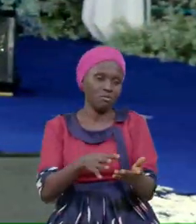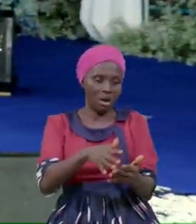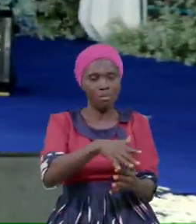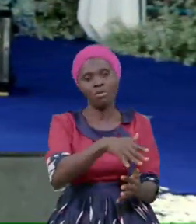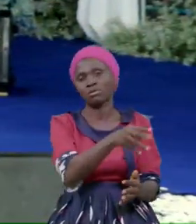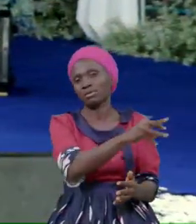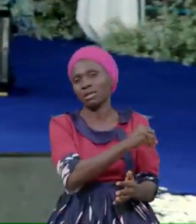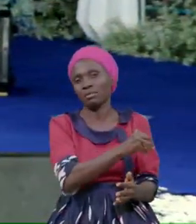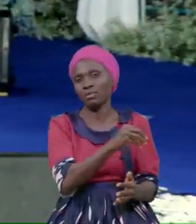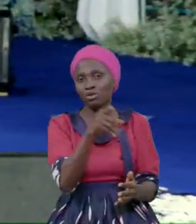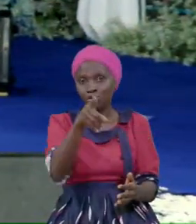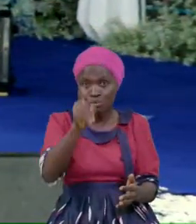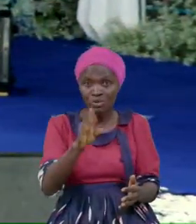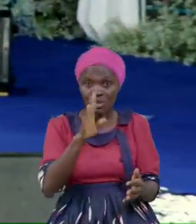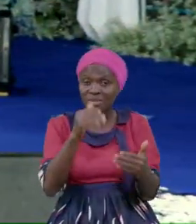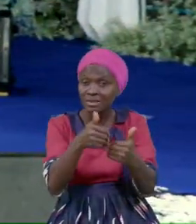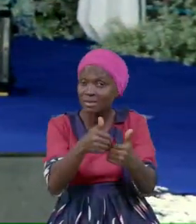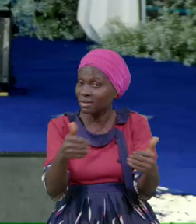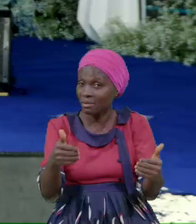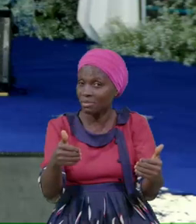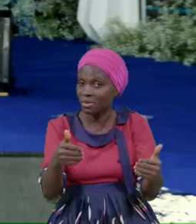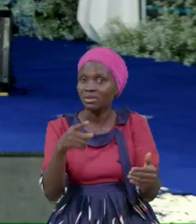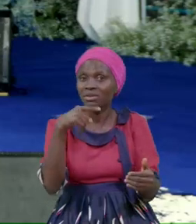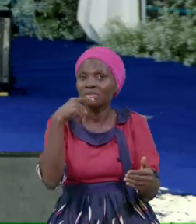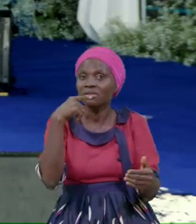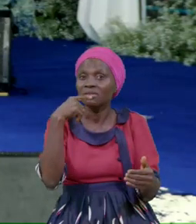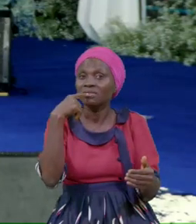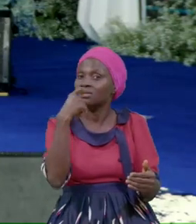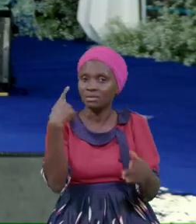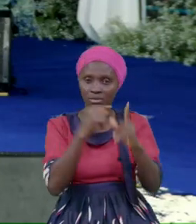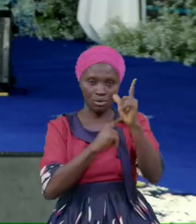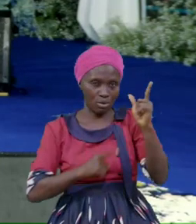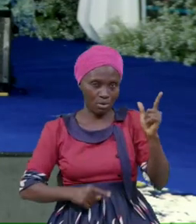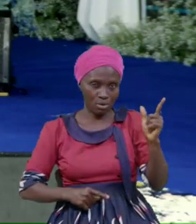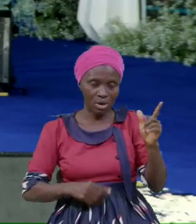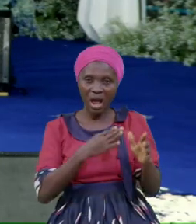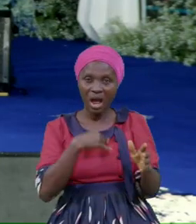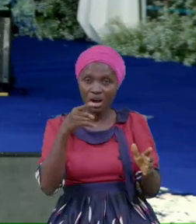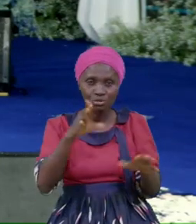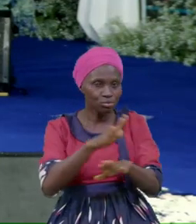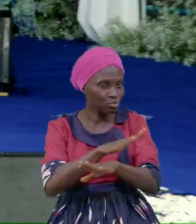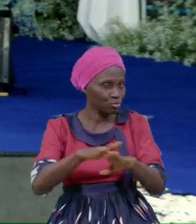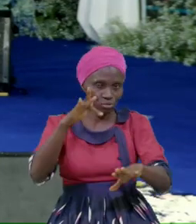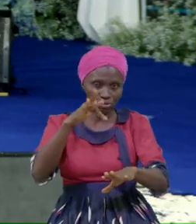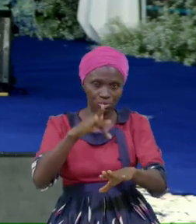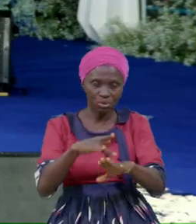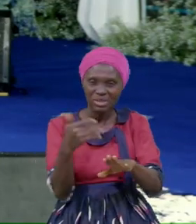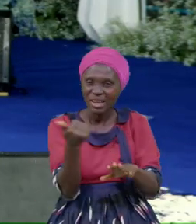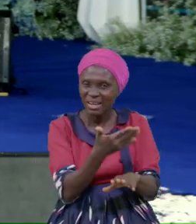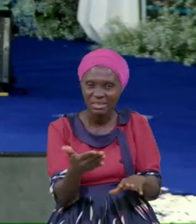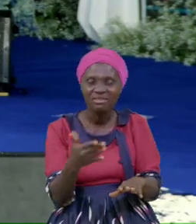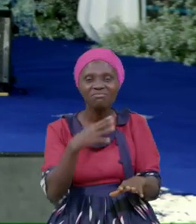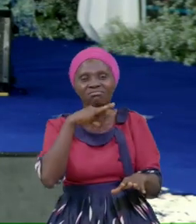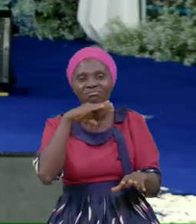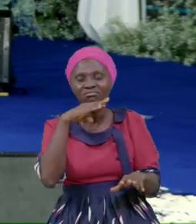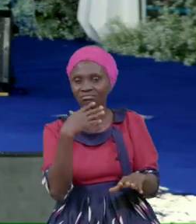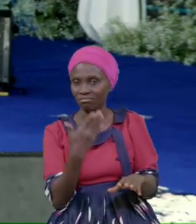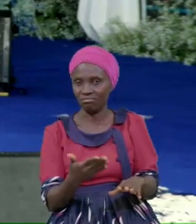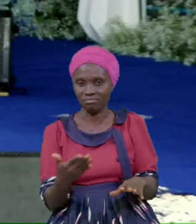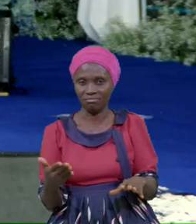ye separate, says the Lord, and touch not the unclean